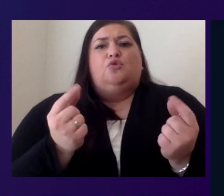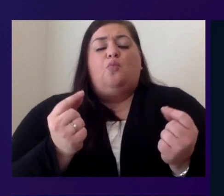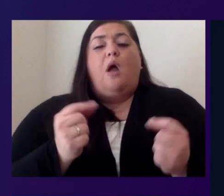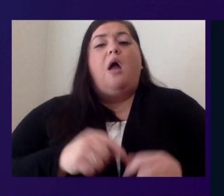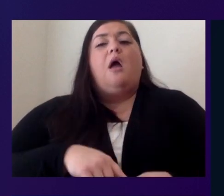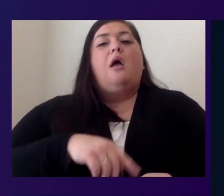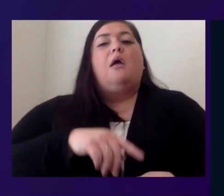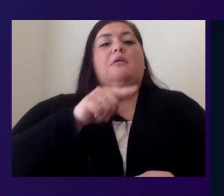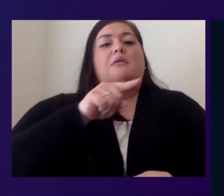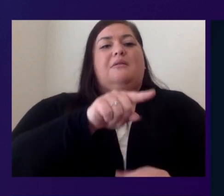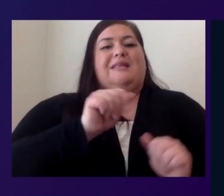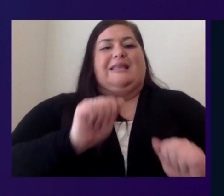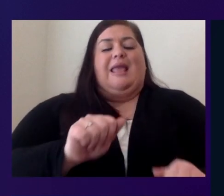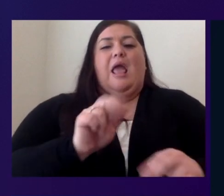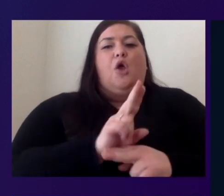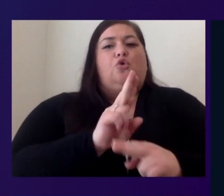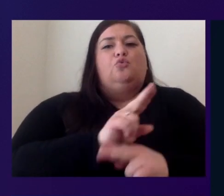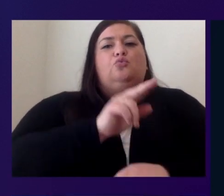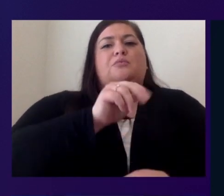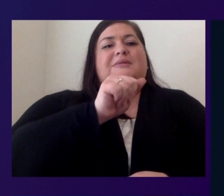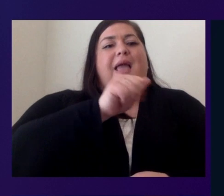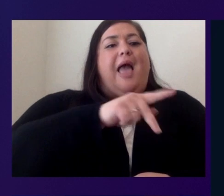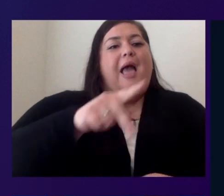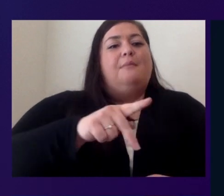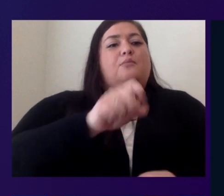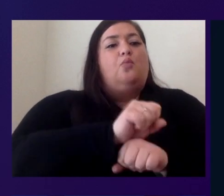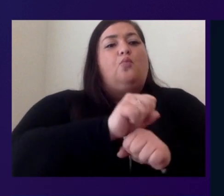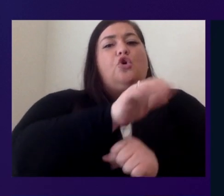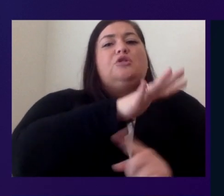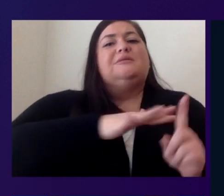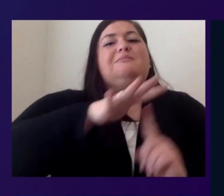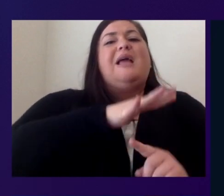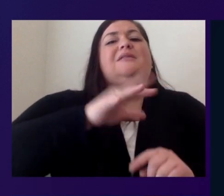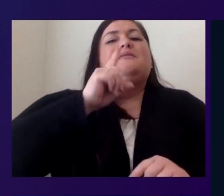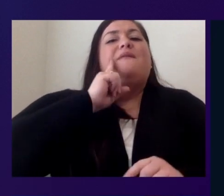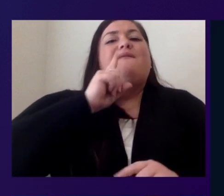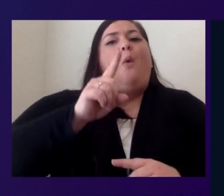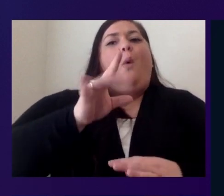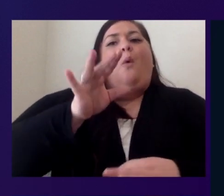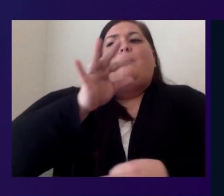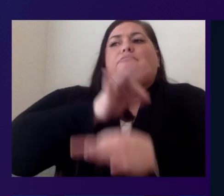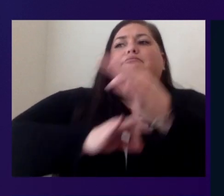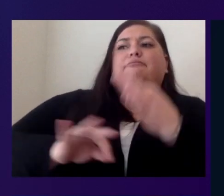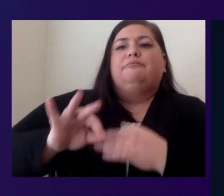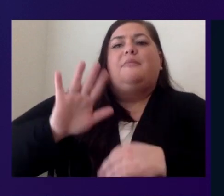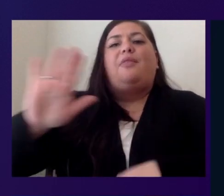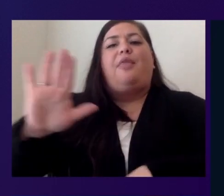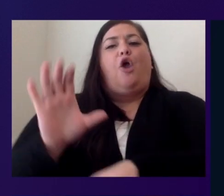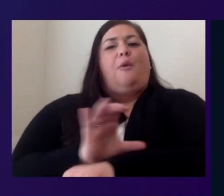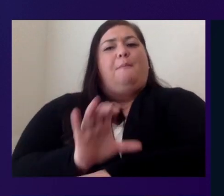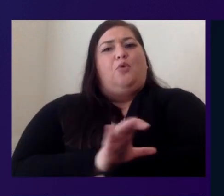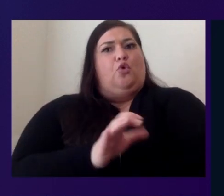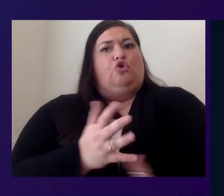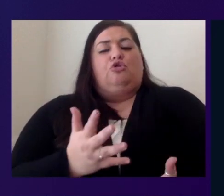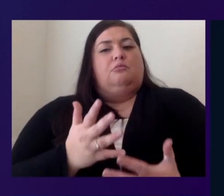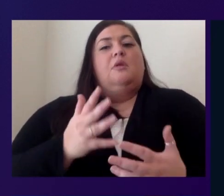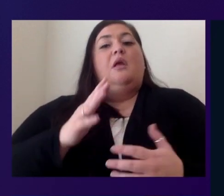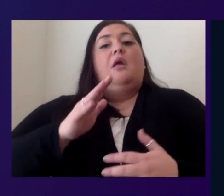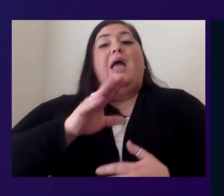Amazon Workspaces as a replacement of your computer. It's fully persistent. And for